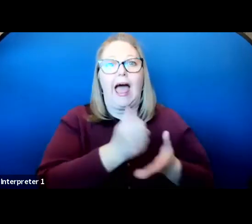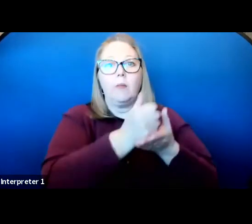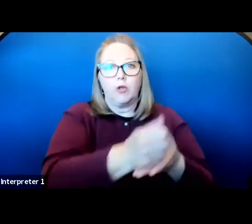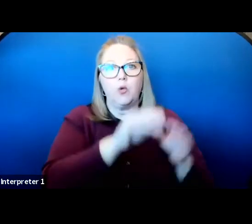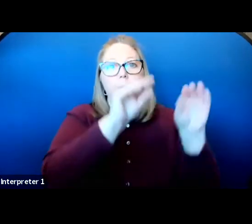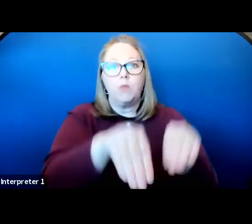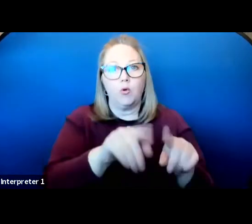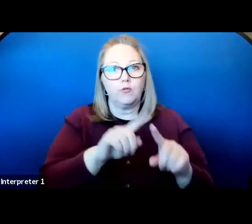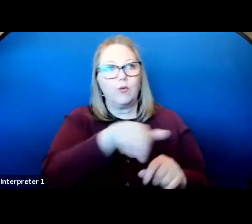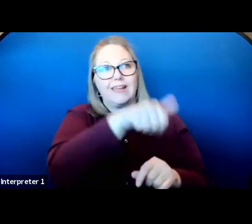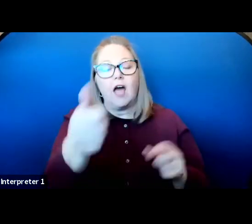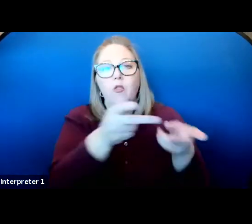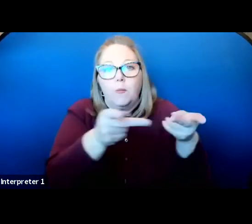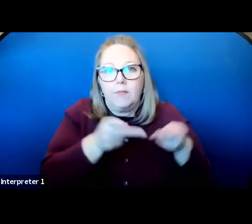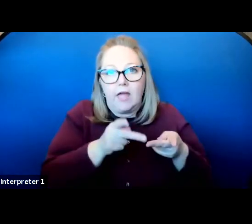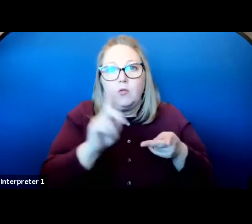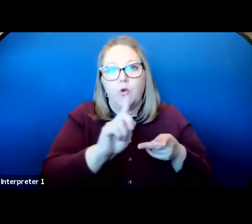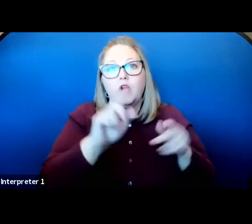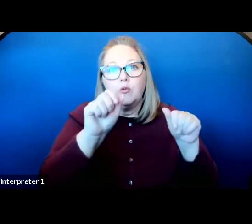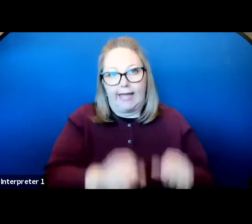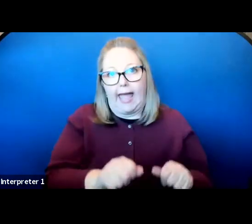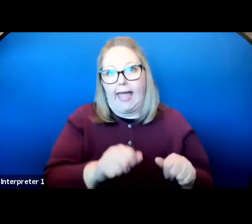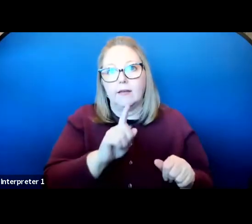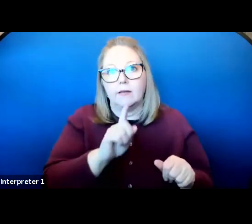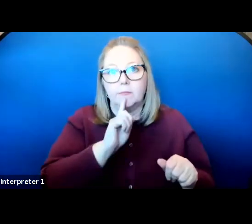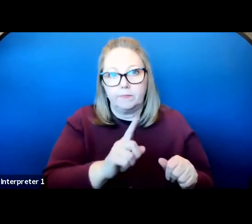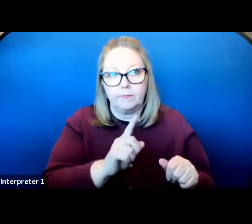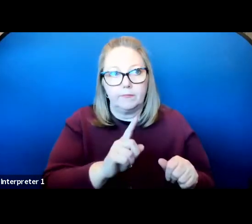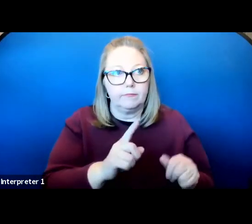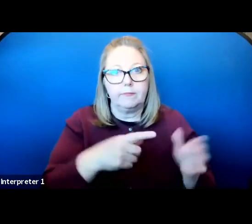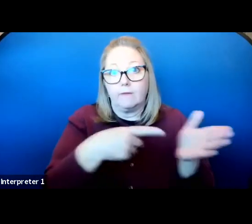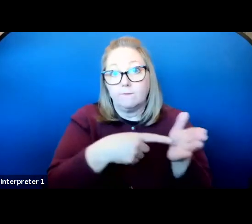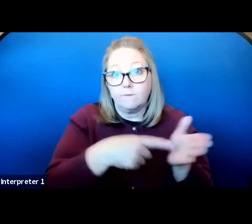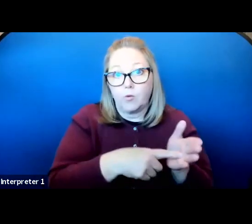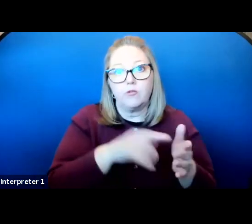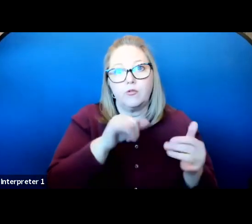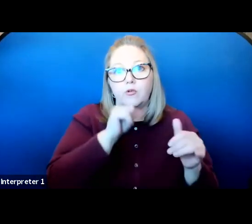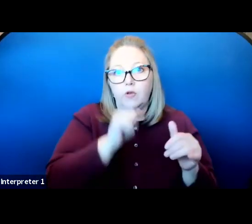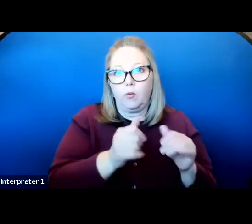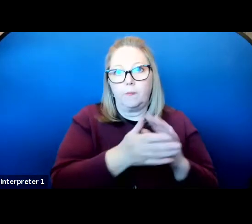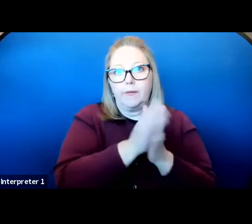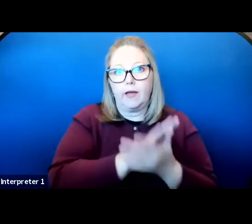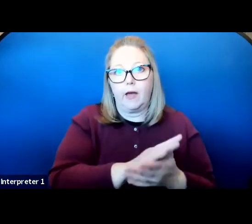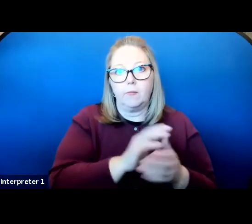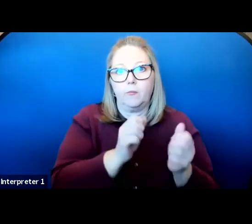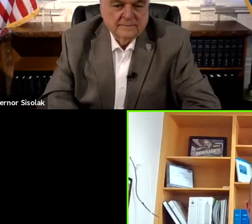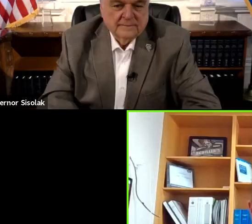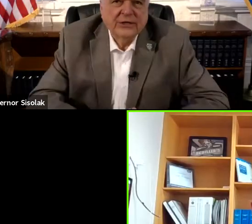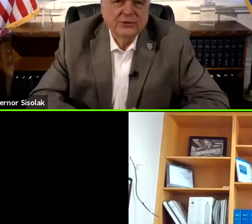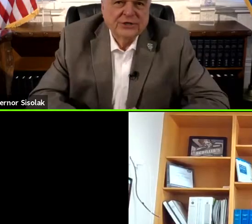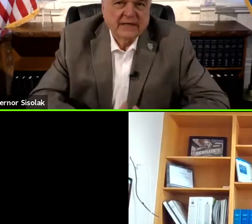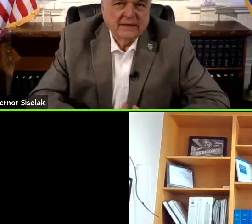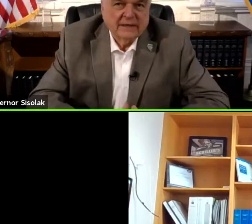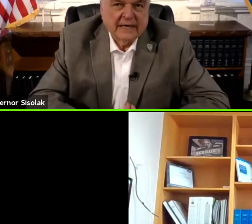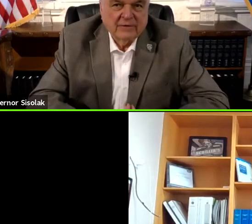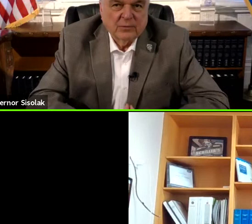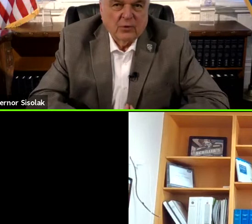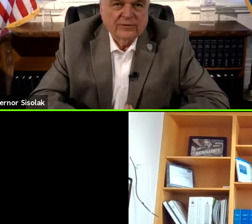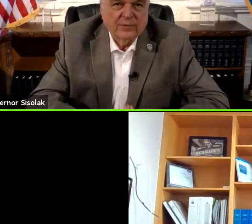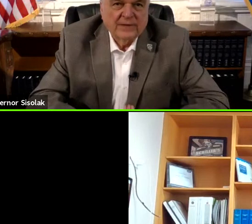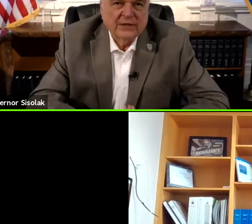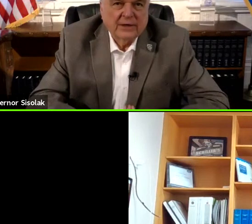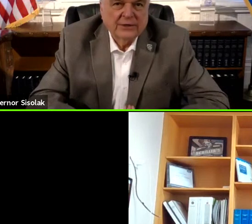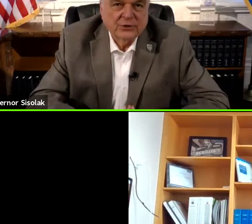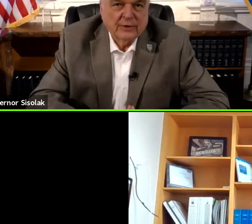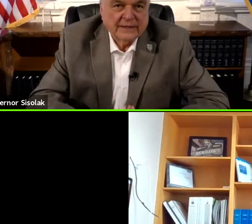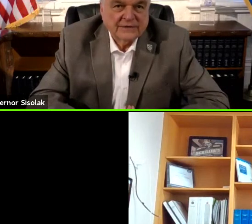apartment or into a residence so that you are not homeless. And with that, I'll hand it back to Governor Sisolak. Thank you, Shannon and Kevin,